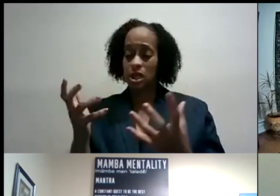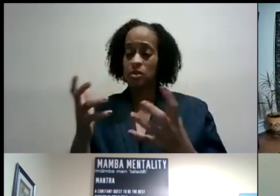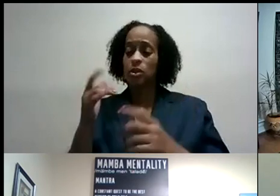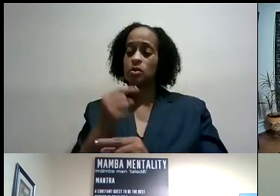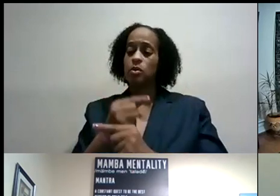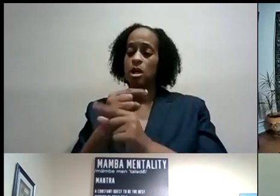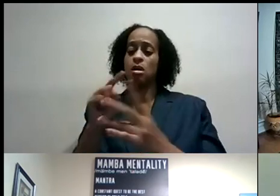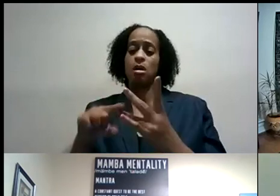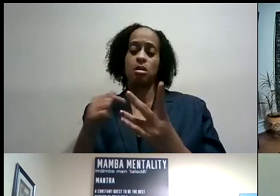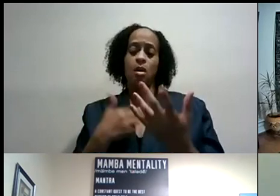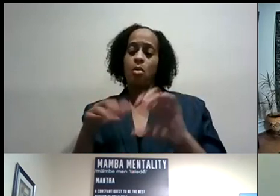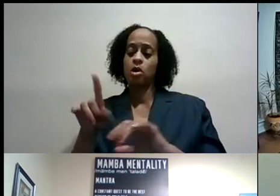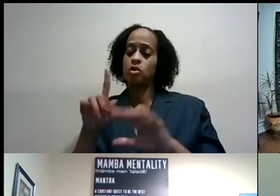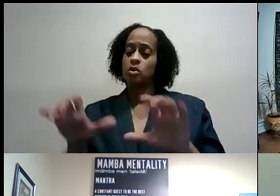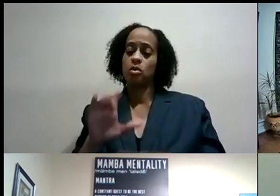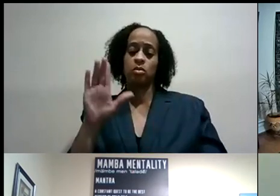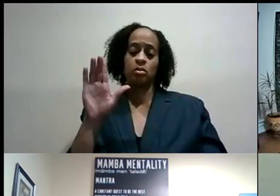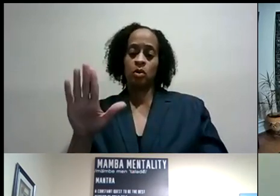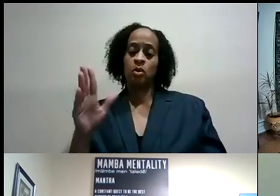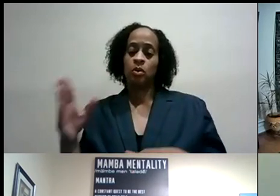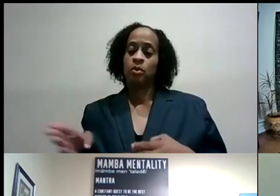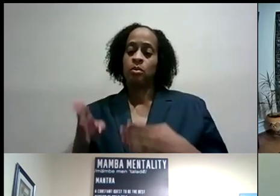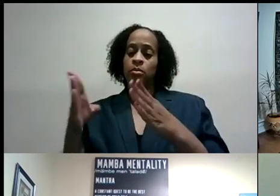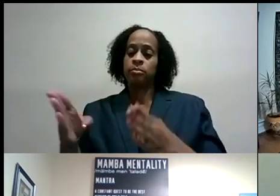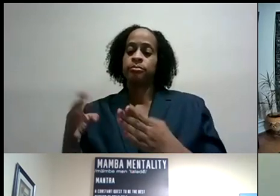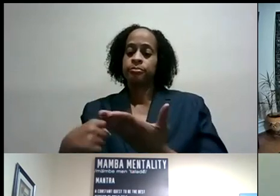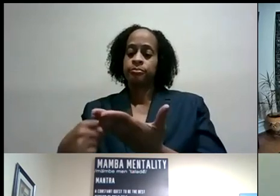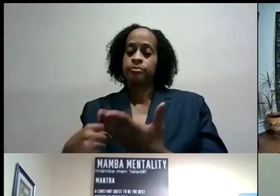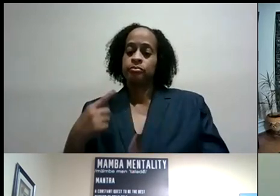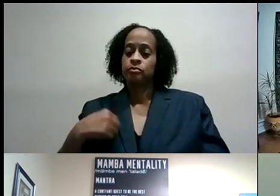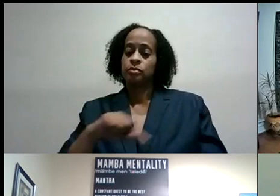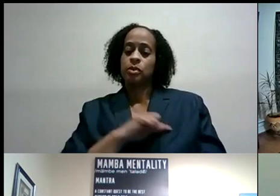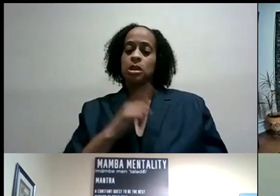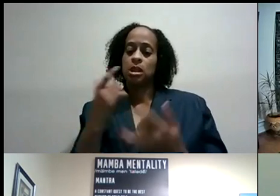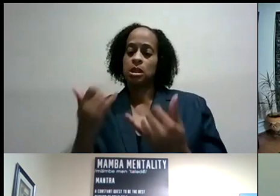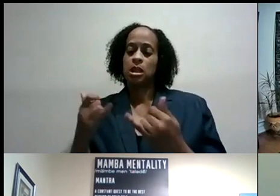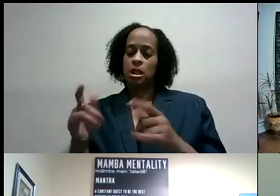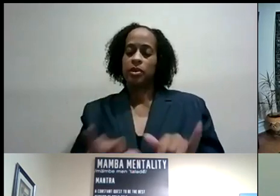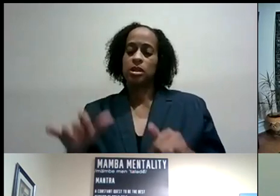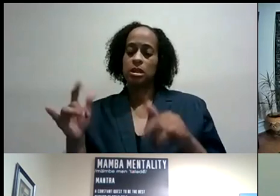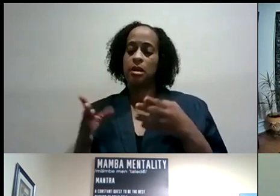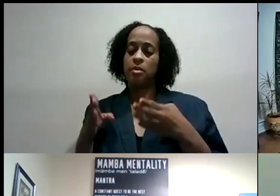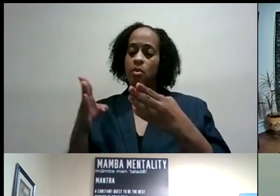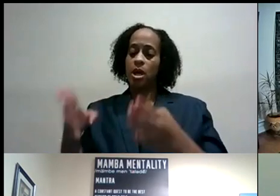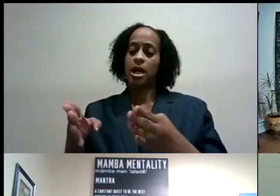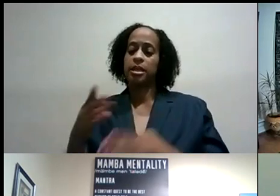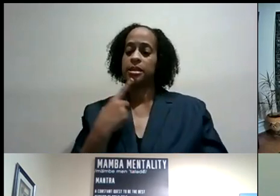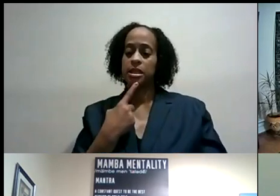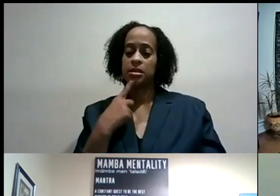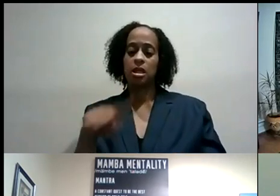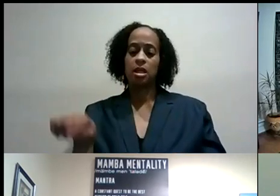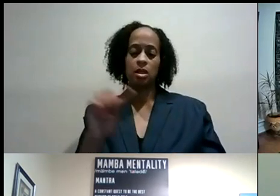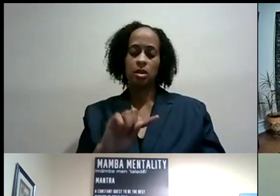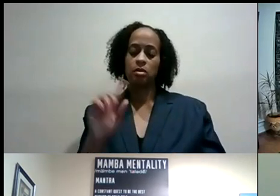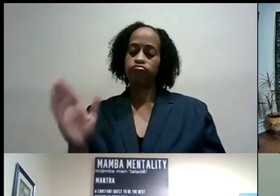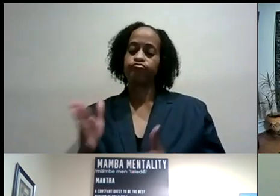I don't want you to do it on your terms. And he's talking to us today in the same manner. He's saying, and you alluded to